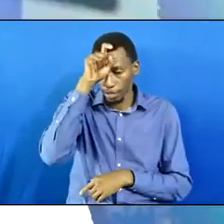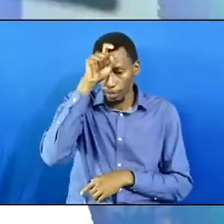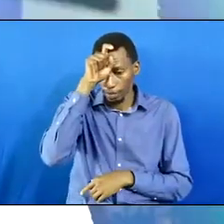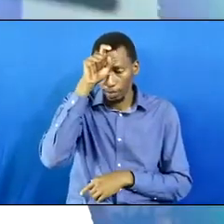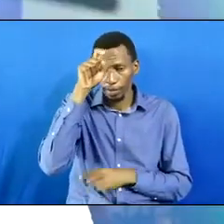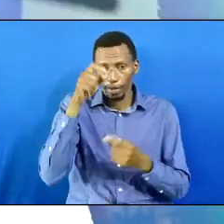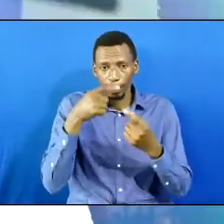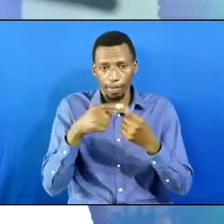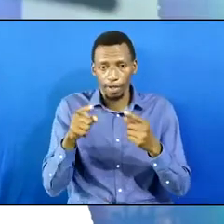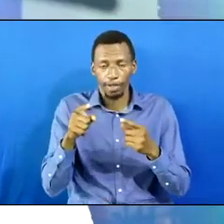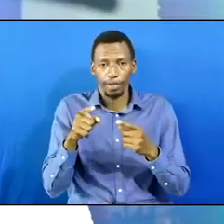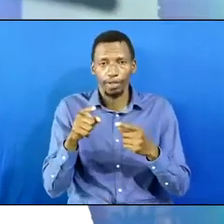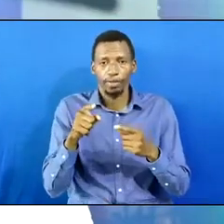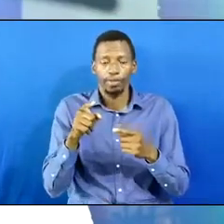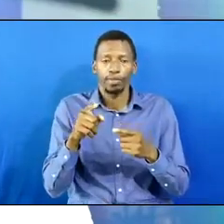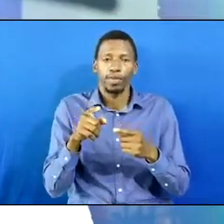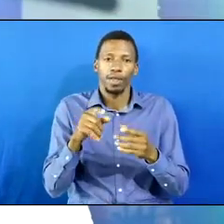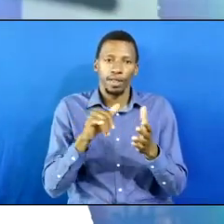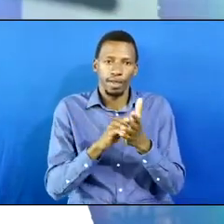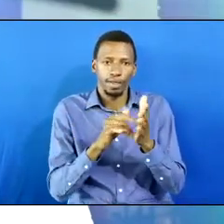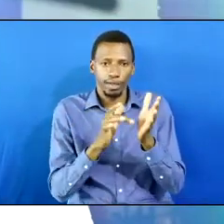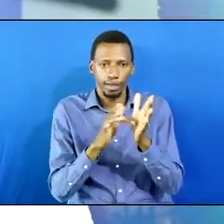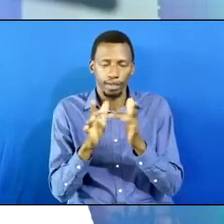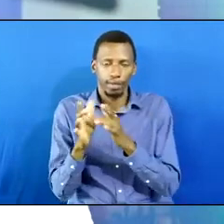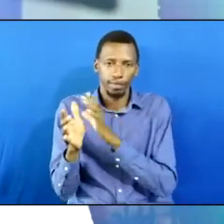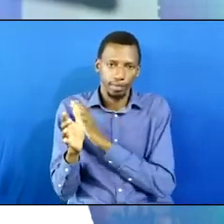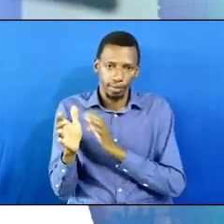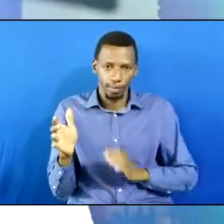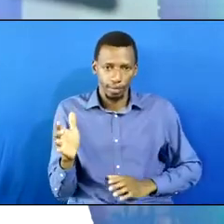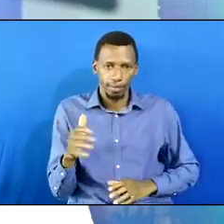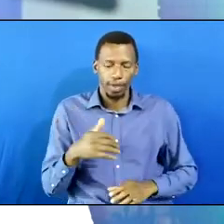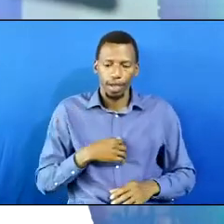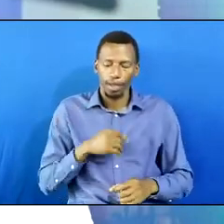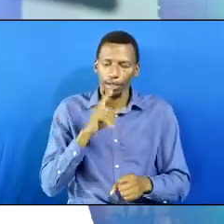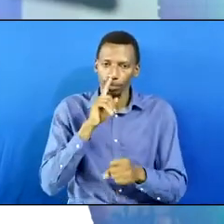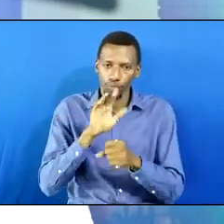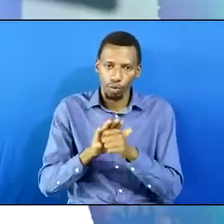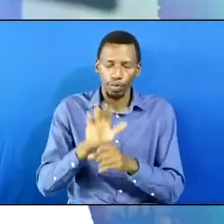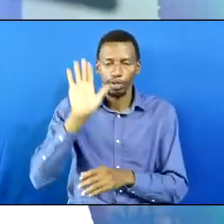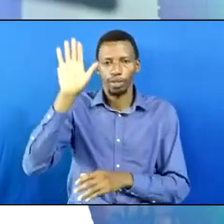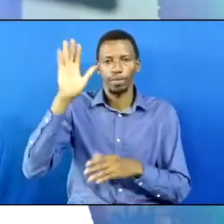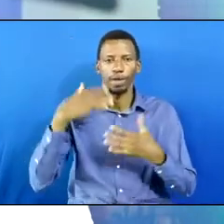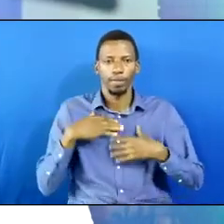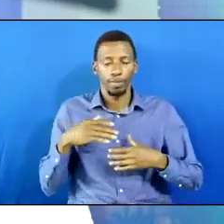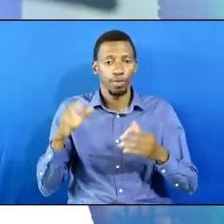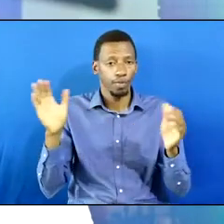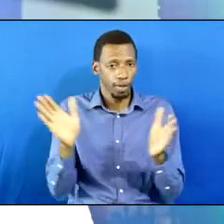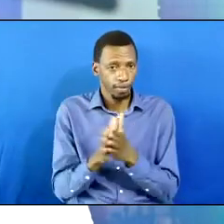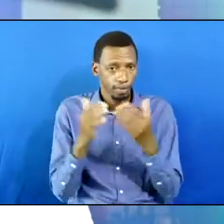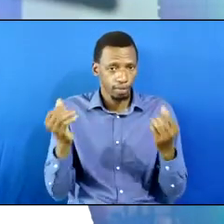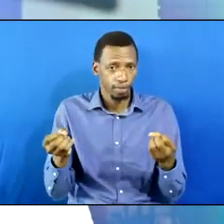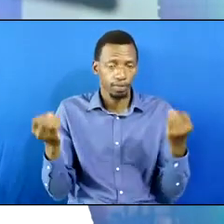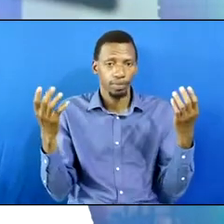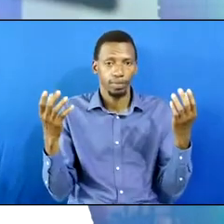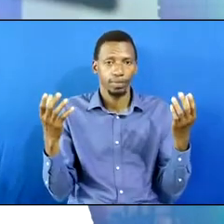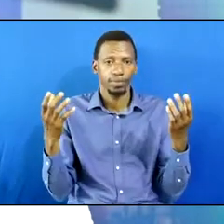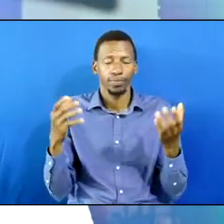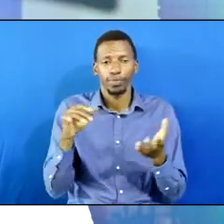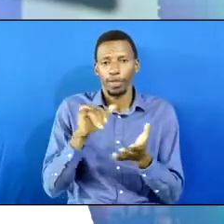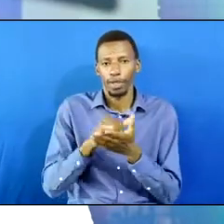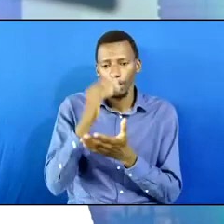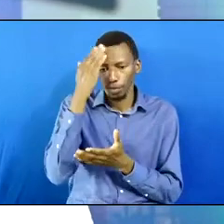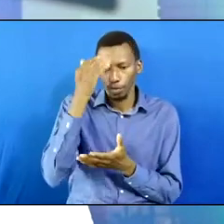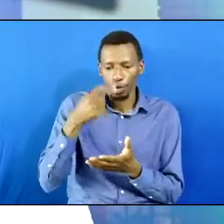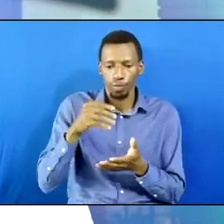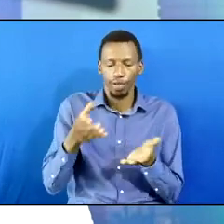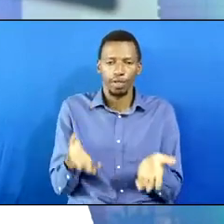the great deliverance that Jesus Christ has assured his people. Hallelujah. That's why we are